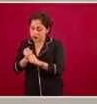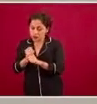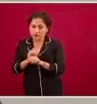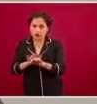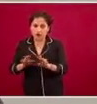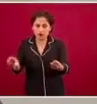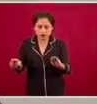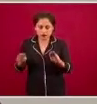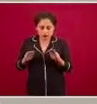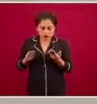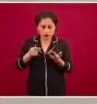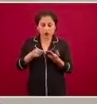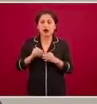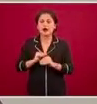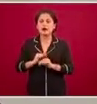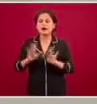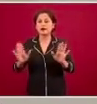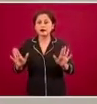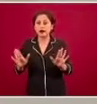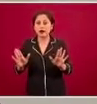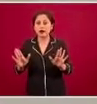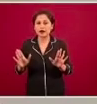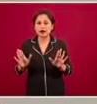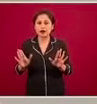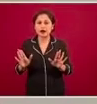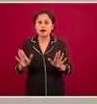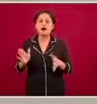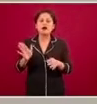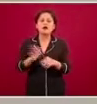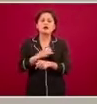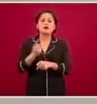Also, this method allows us to see the